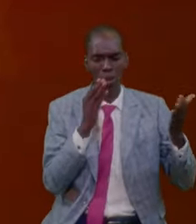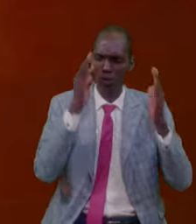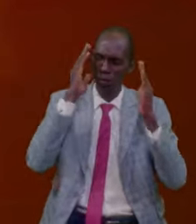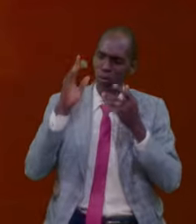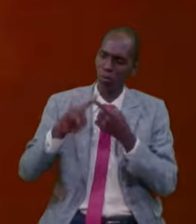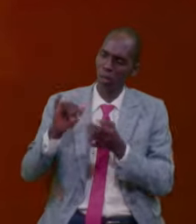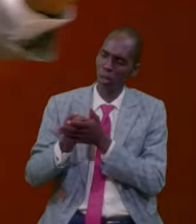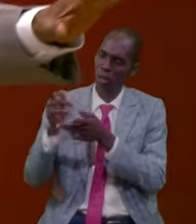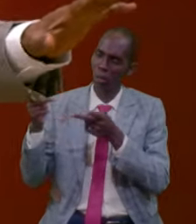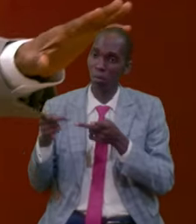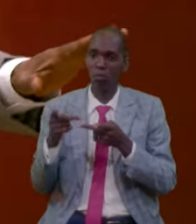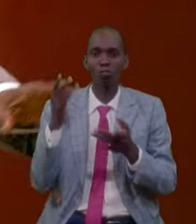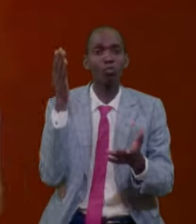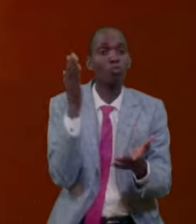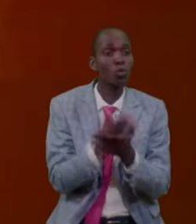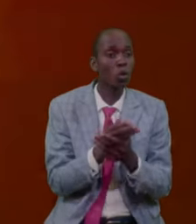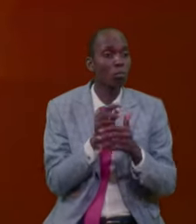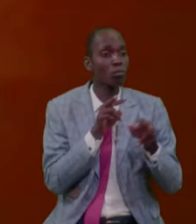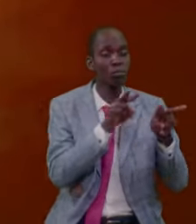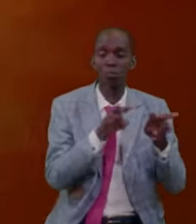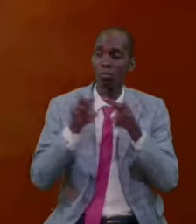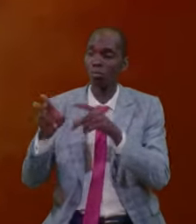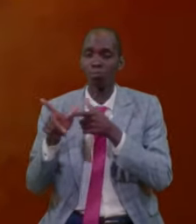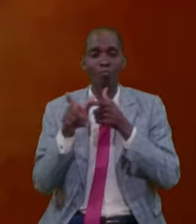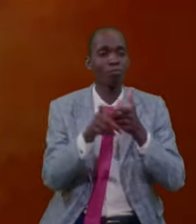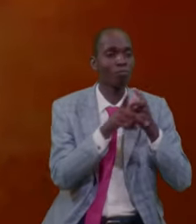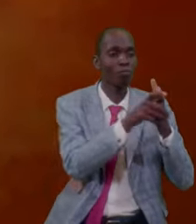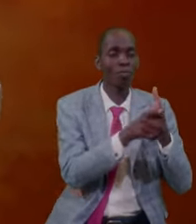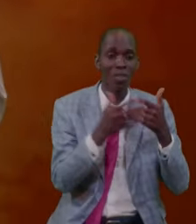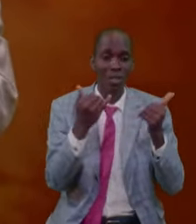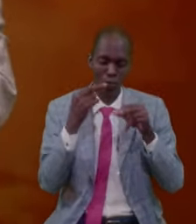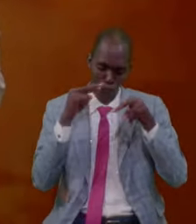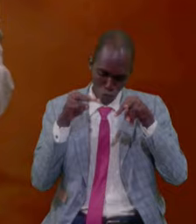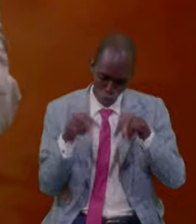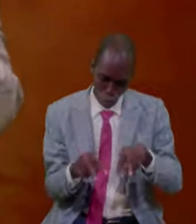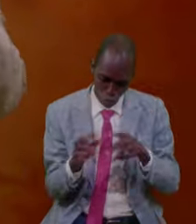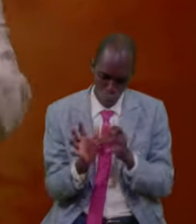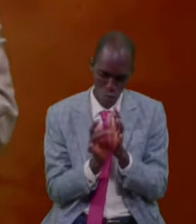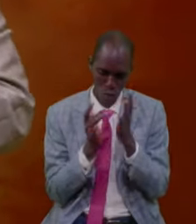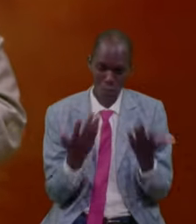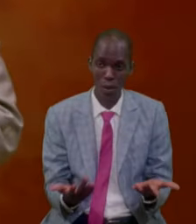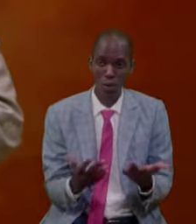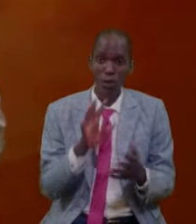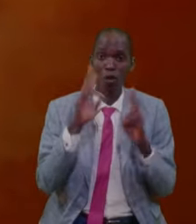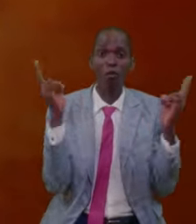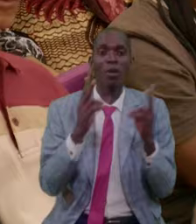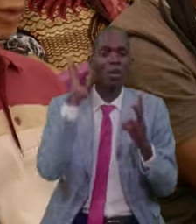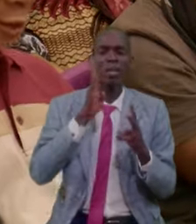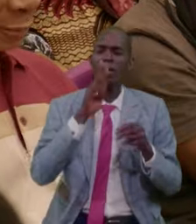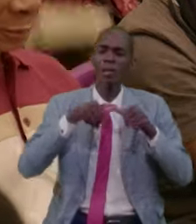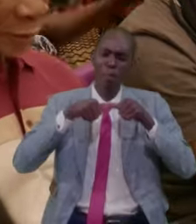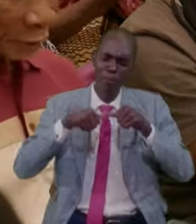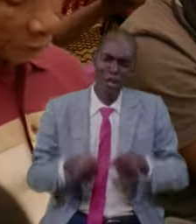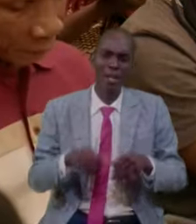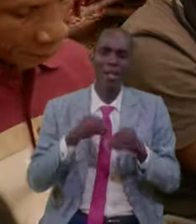that place. Stop looking around. Look into the word. Your victory will be permanent in